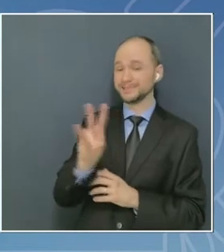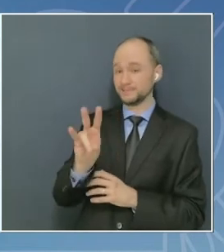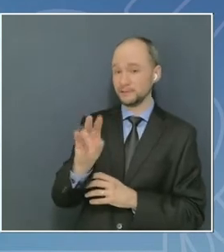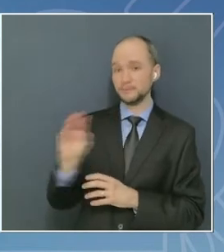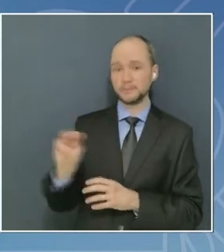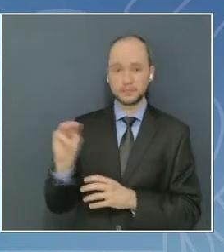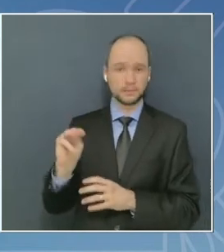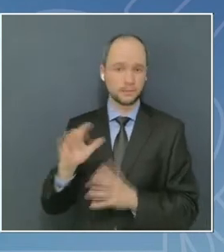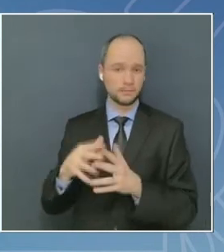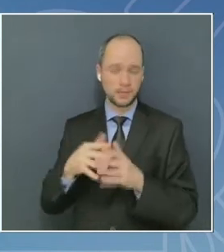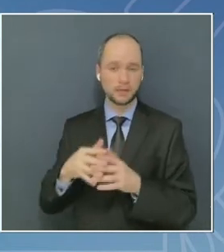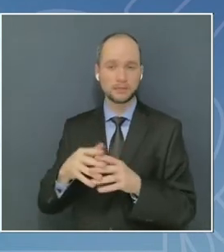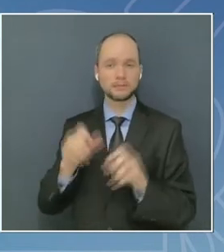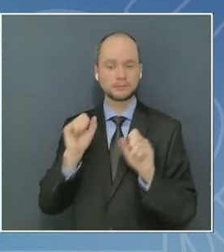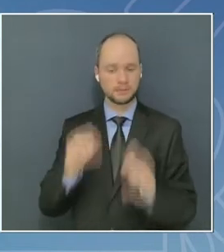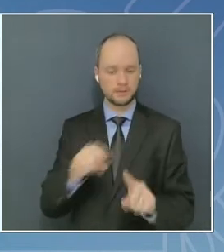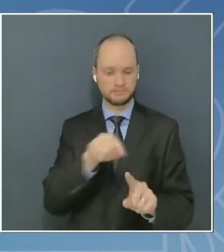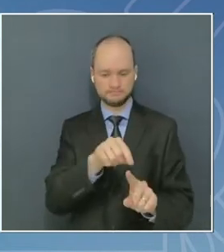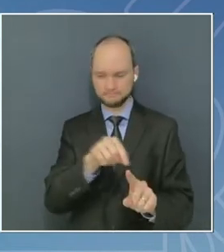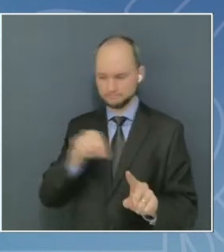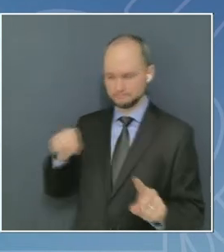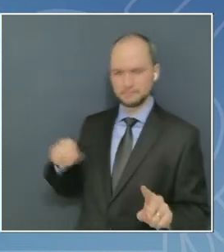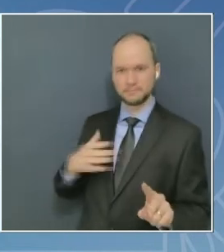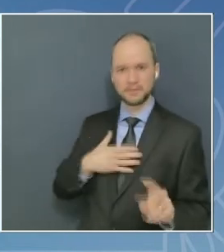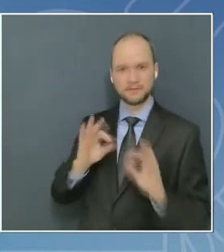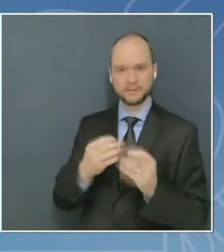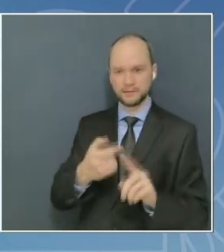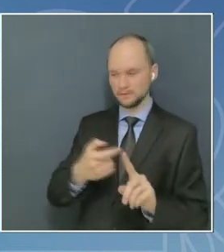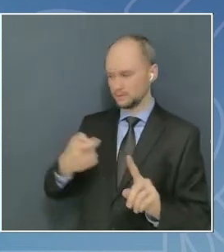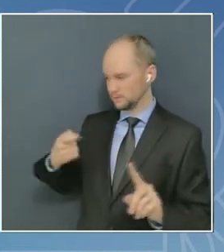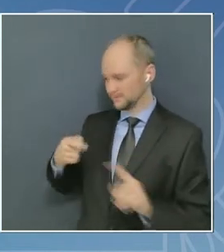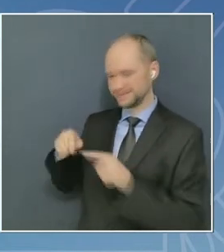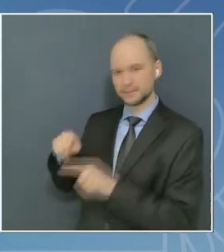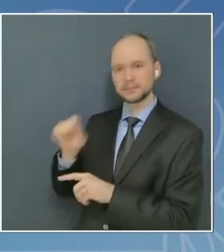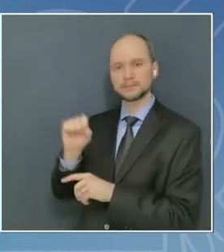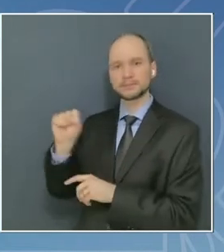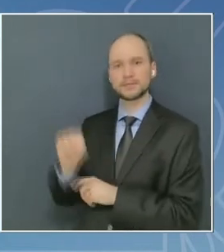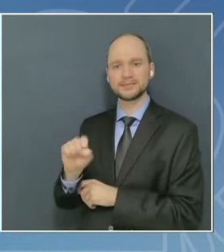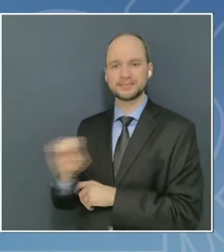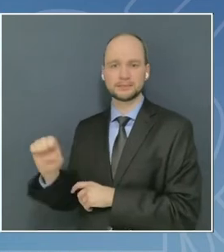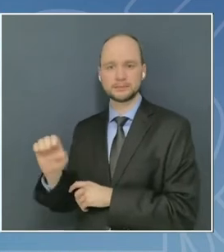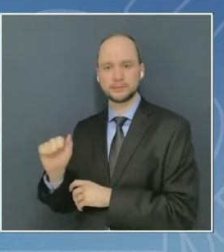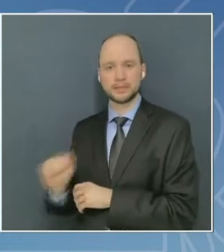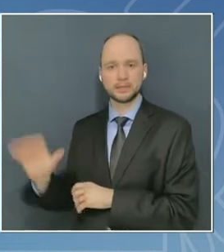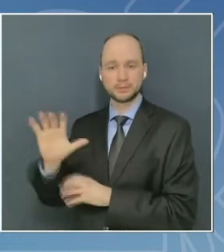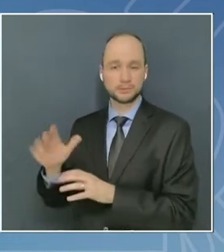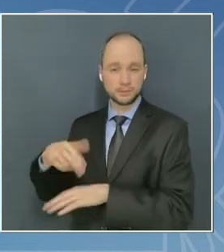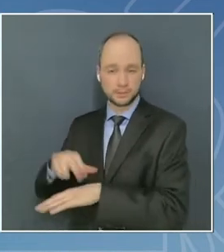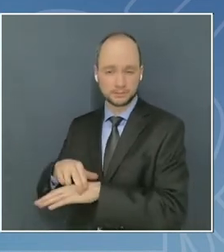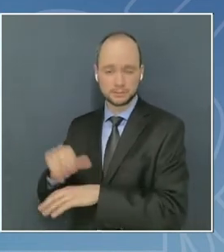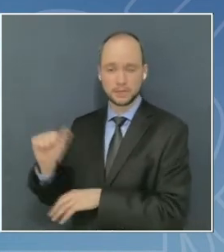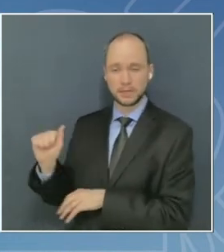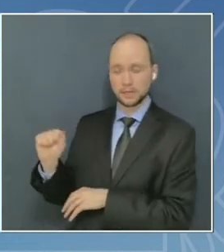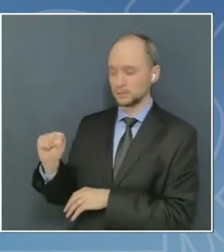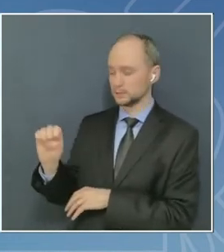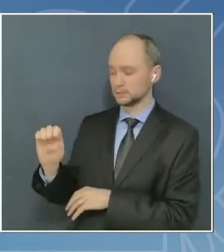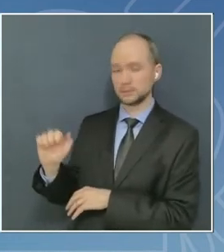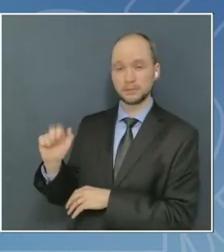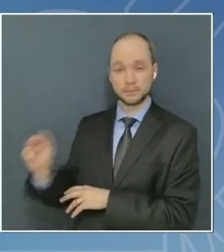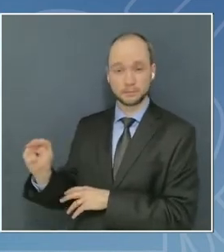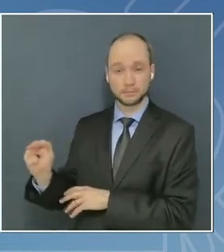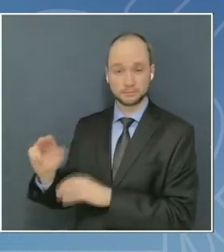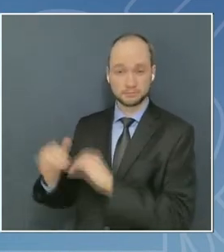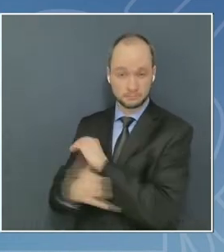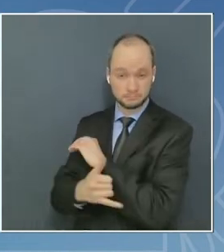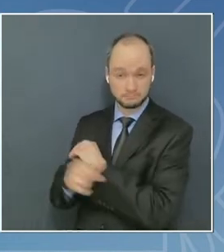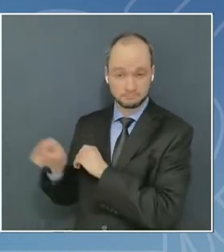to the 10 countries included in the Association of Southeast Asian Nations, or ASEAN. And just to give you some perspective, that number is